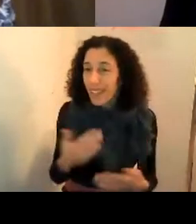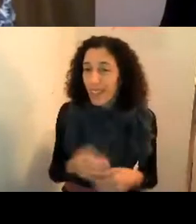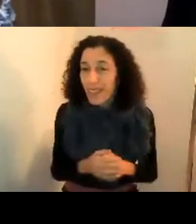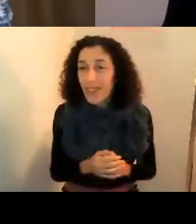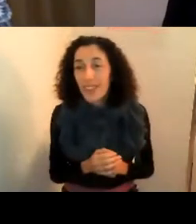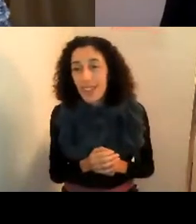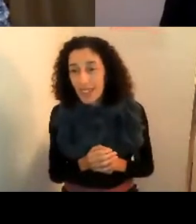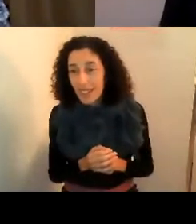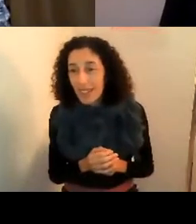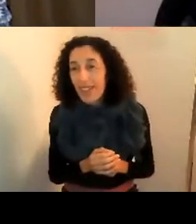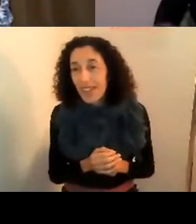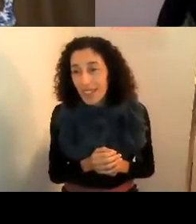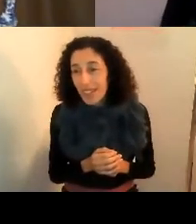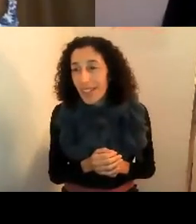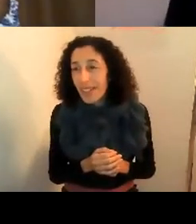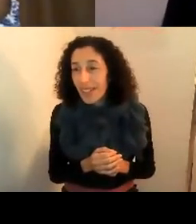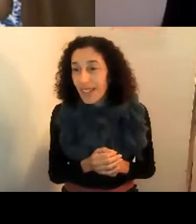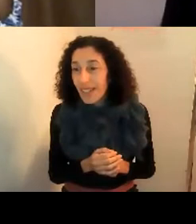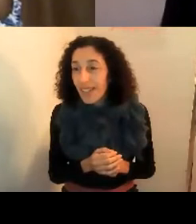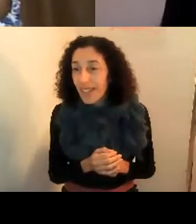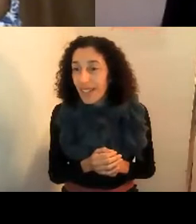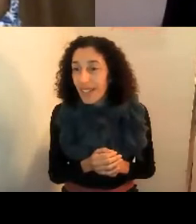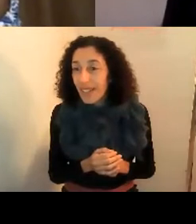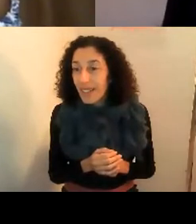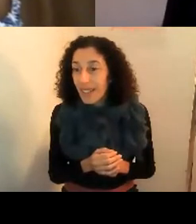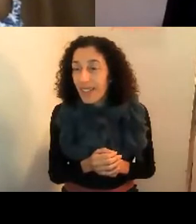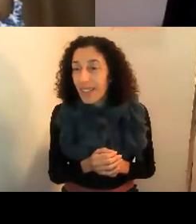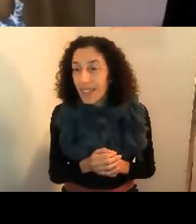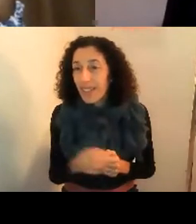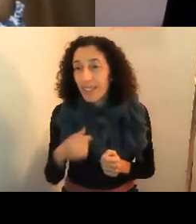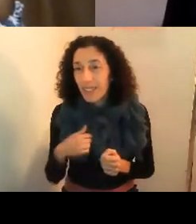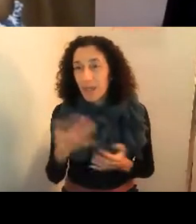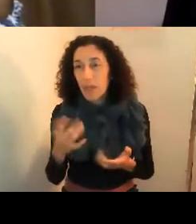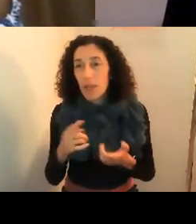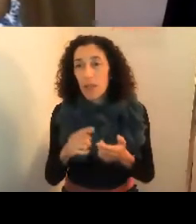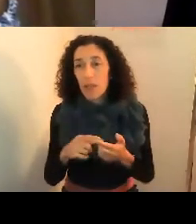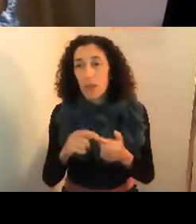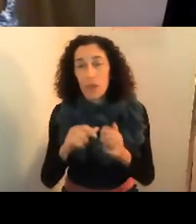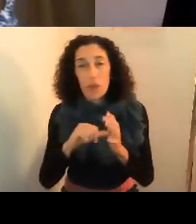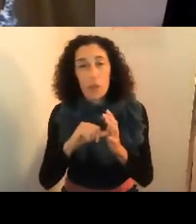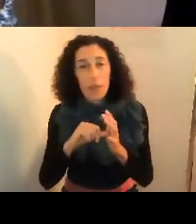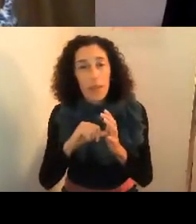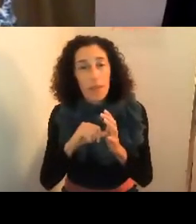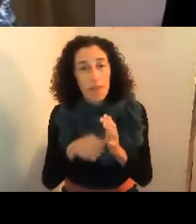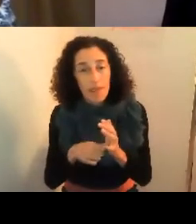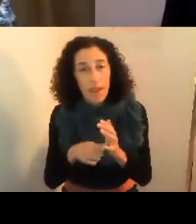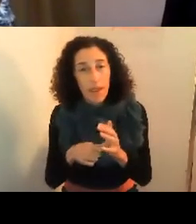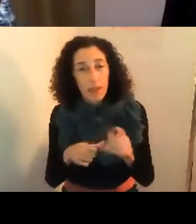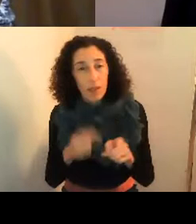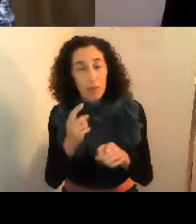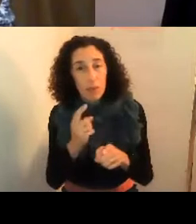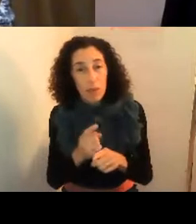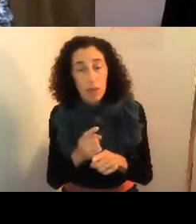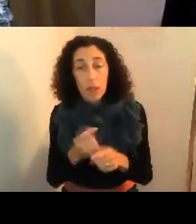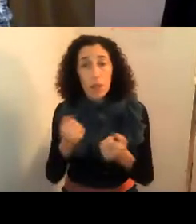Yeah, no, I mean, I'll just add, I want to emphasize, you know, what Sade mentioned about how we end up centering the colonizer. I think even,